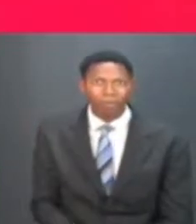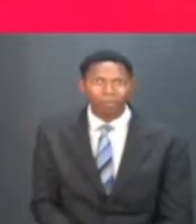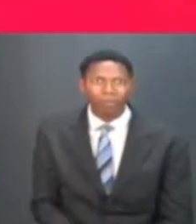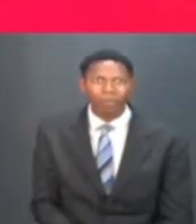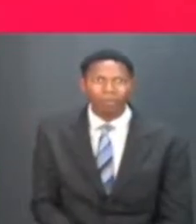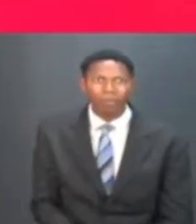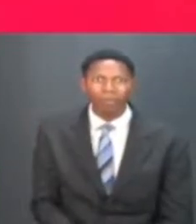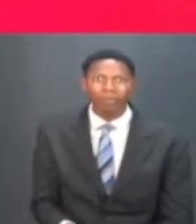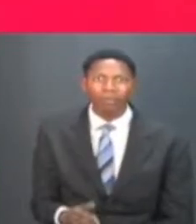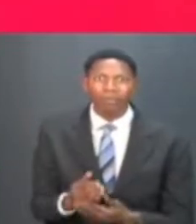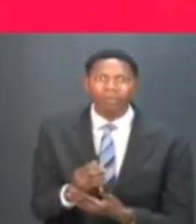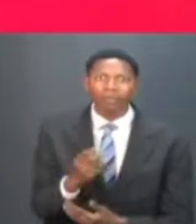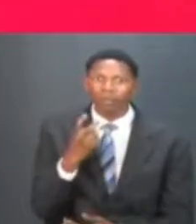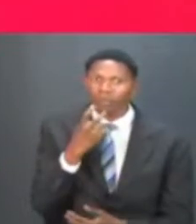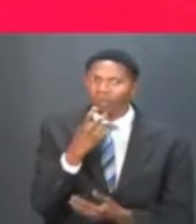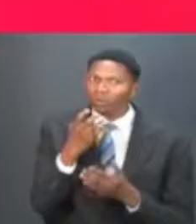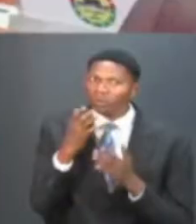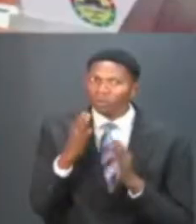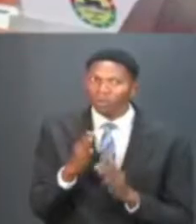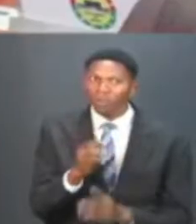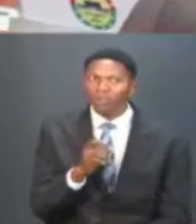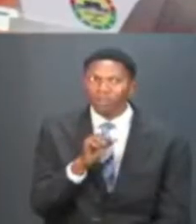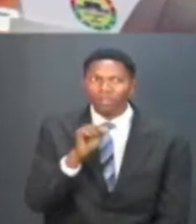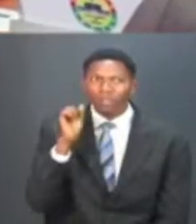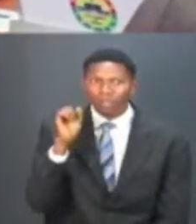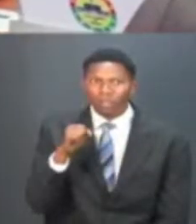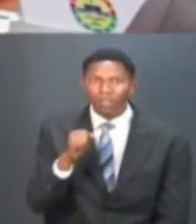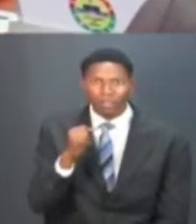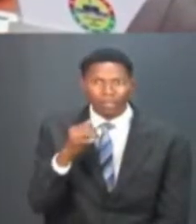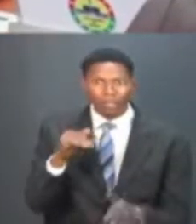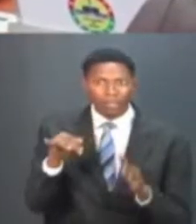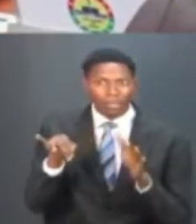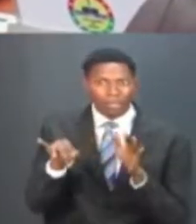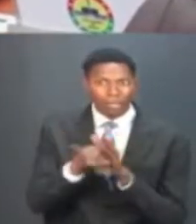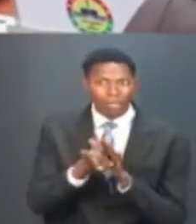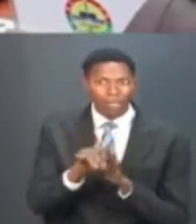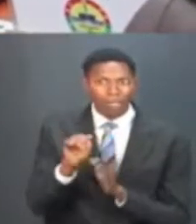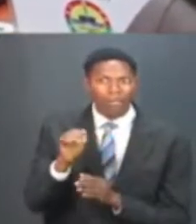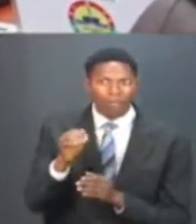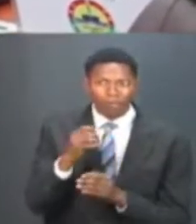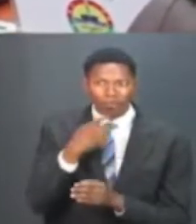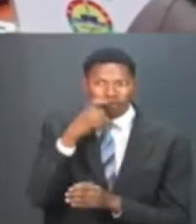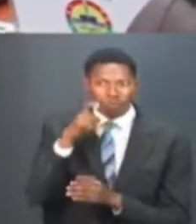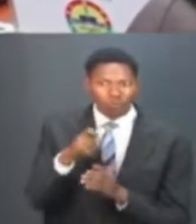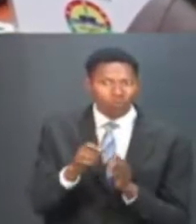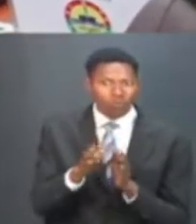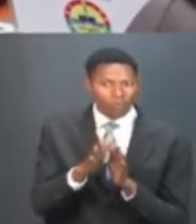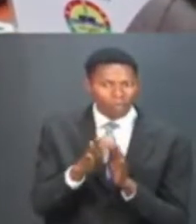Right Honorable Speaker, yes, and it is indicated on the order paper.